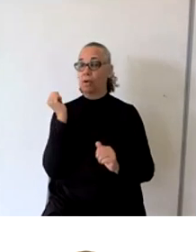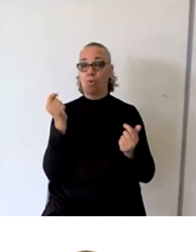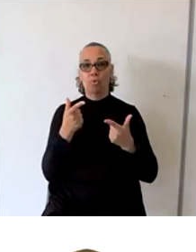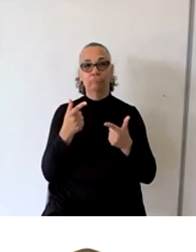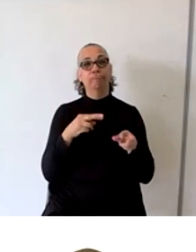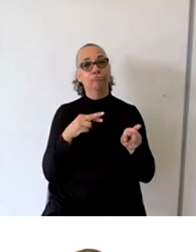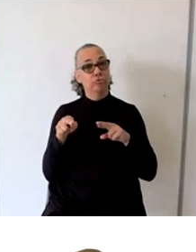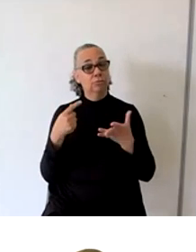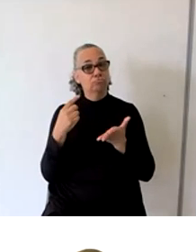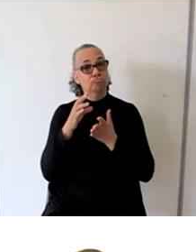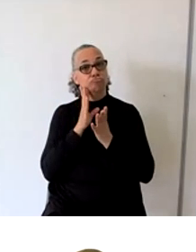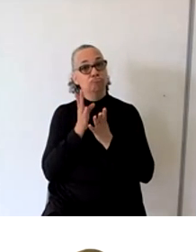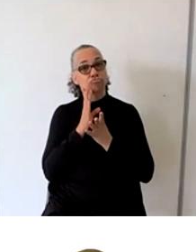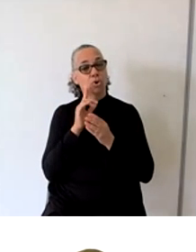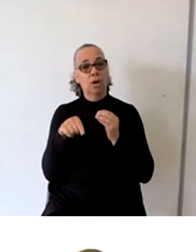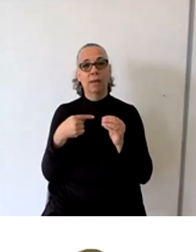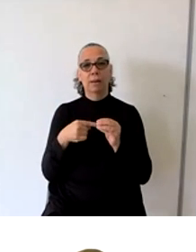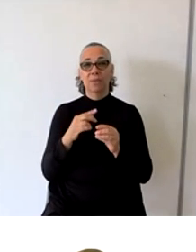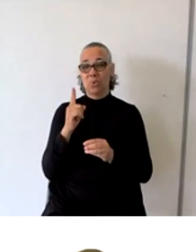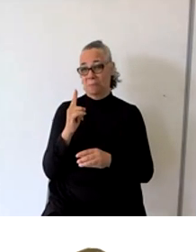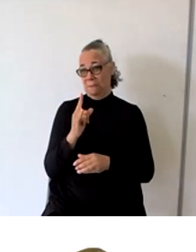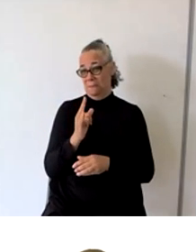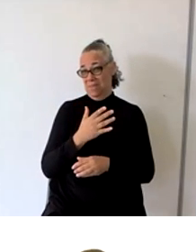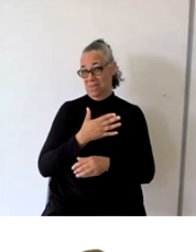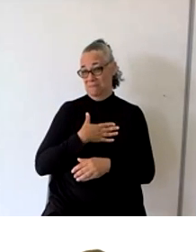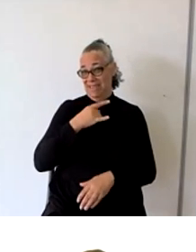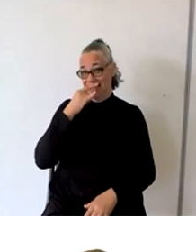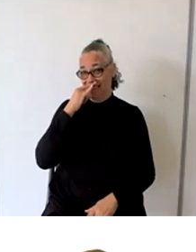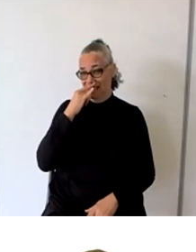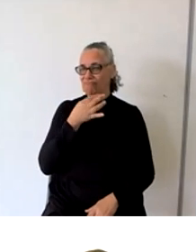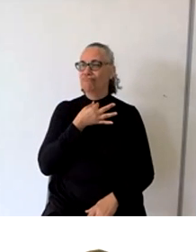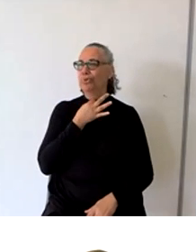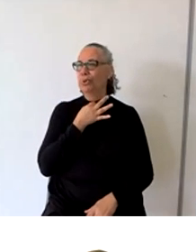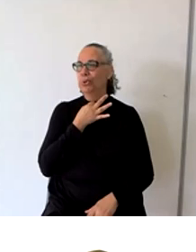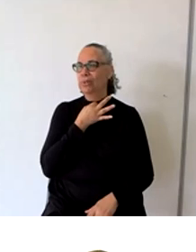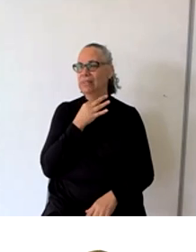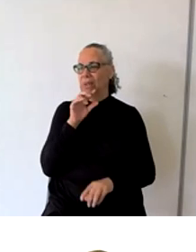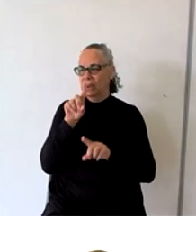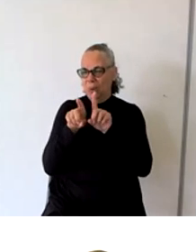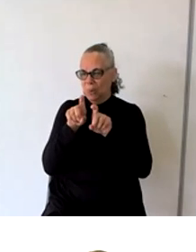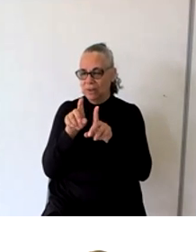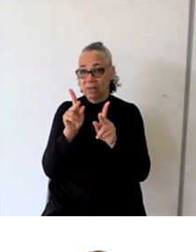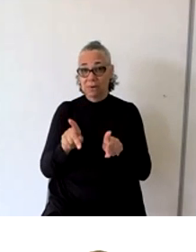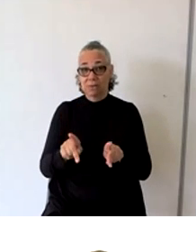it. When my kids have curiosity and questions for someone with a disability,